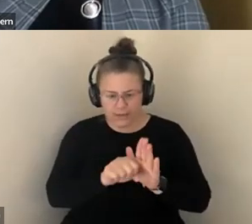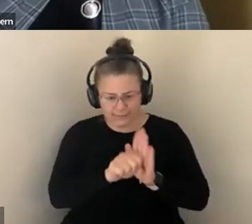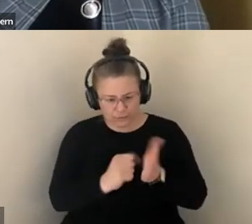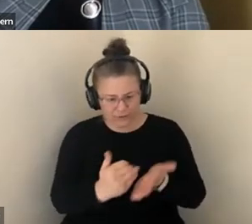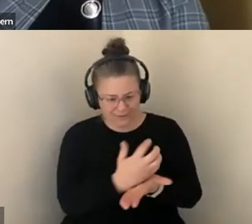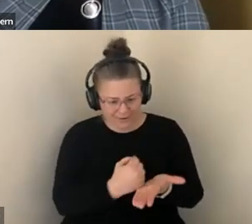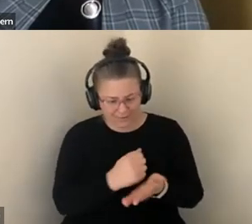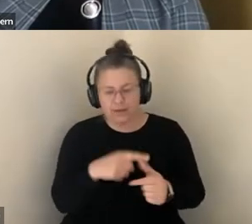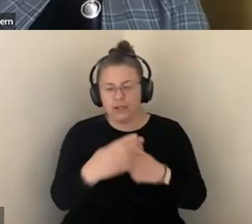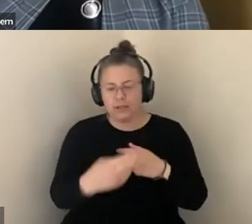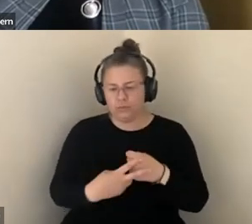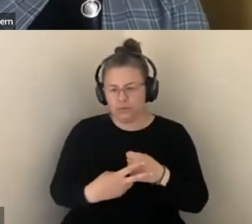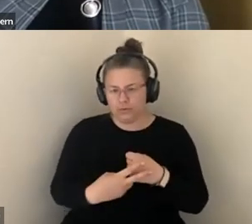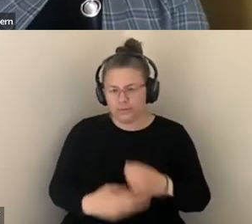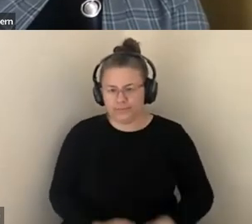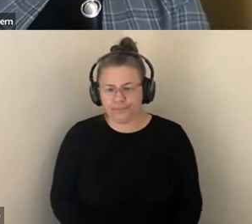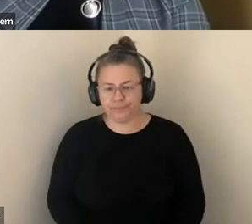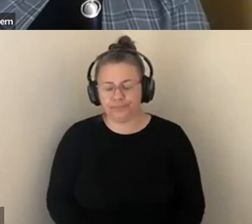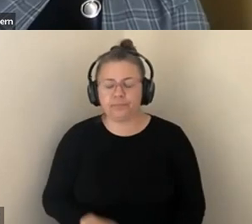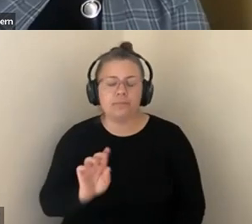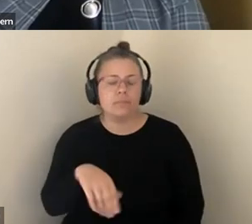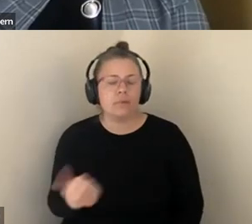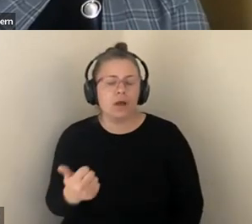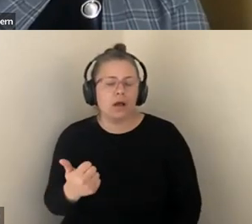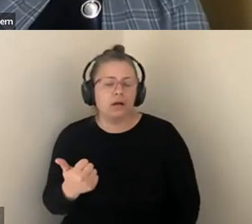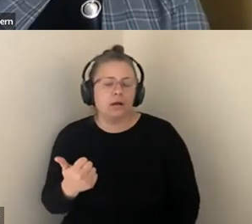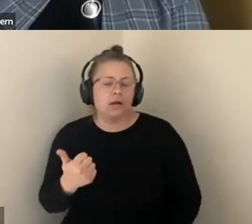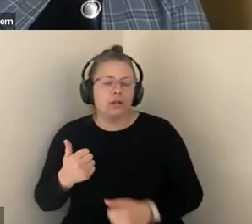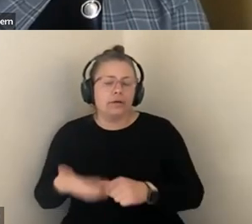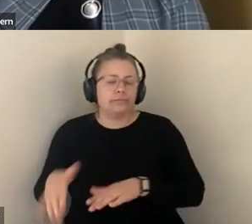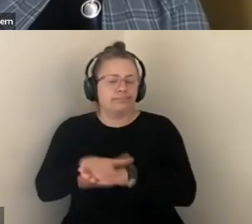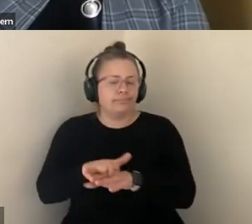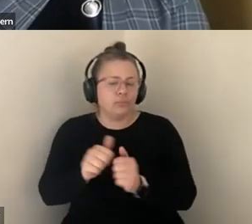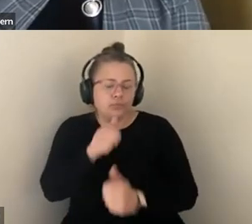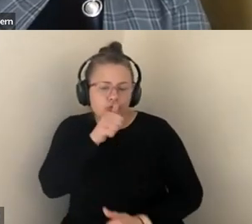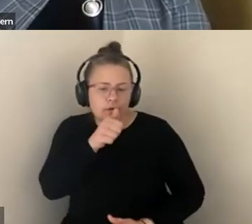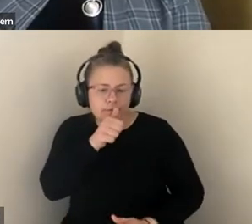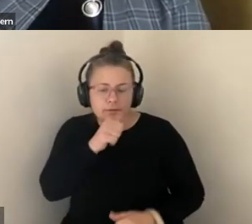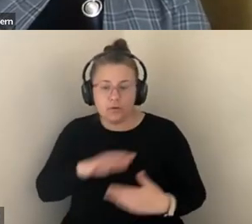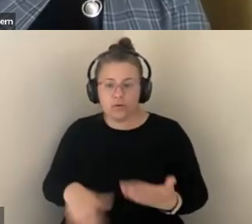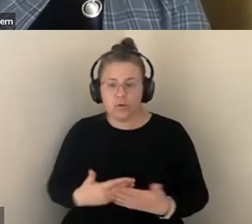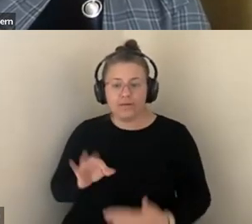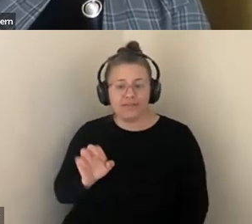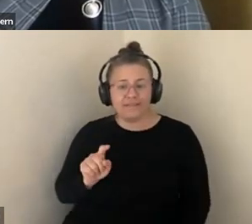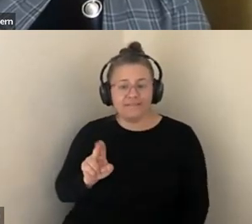this concern about privacy, because what about all those fetuses that have had NIPT and were carried to